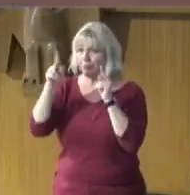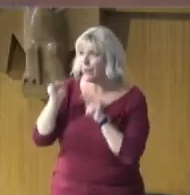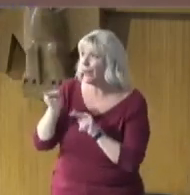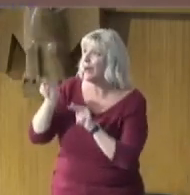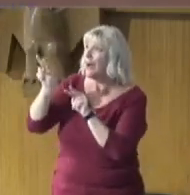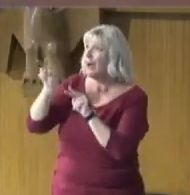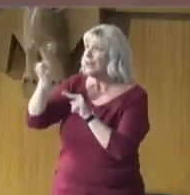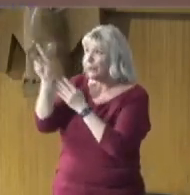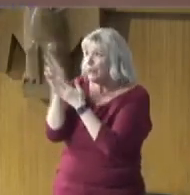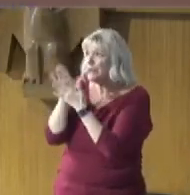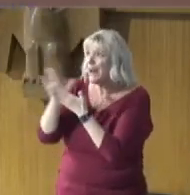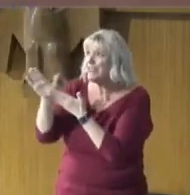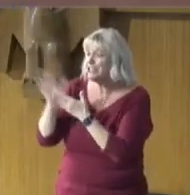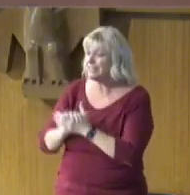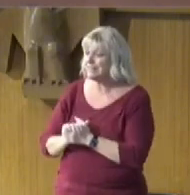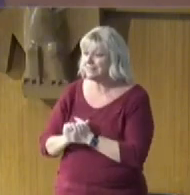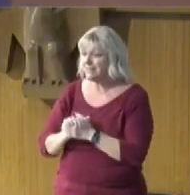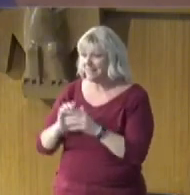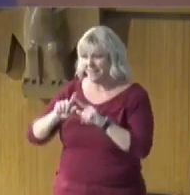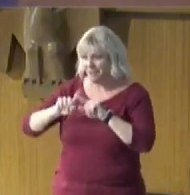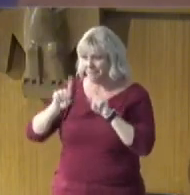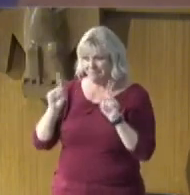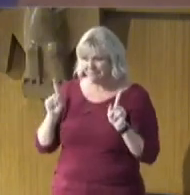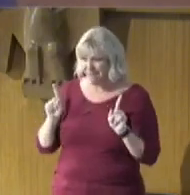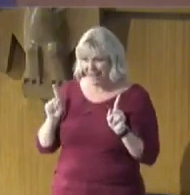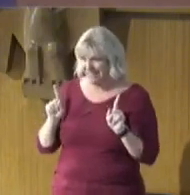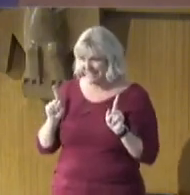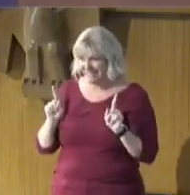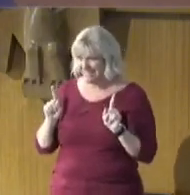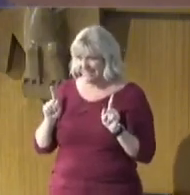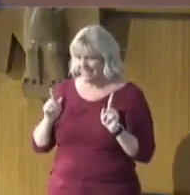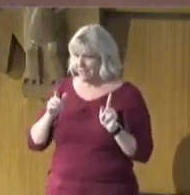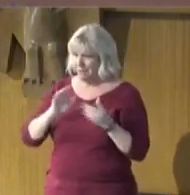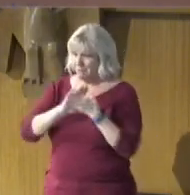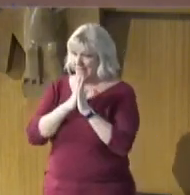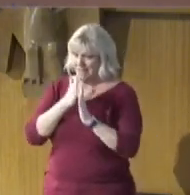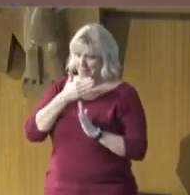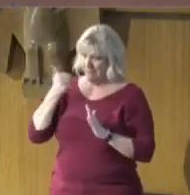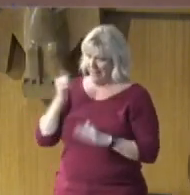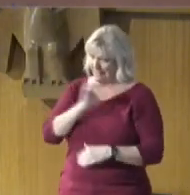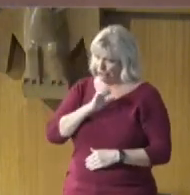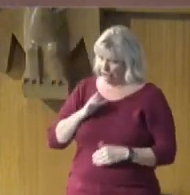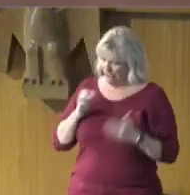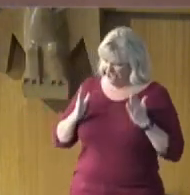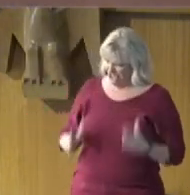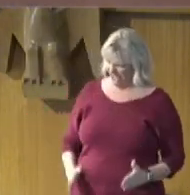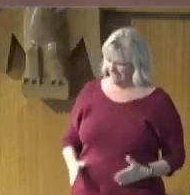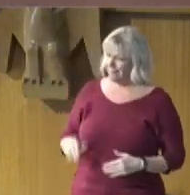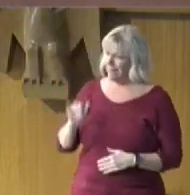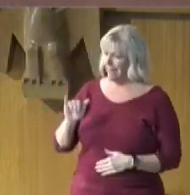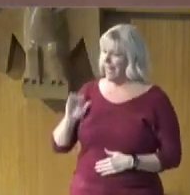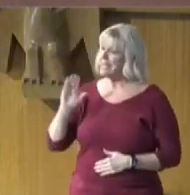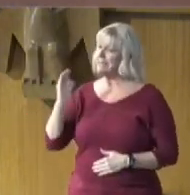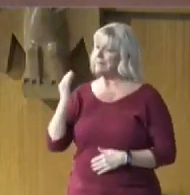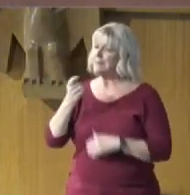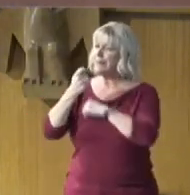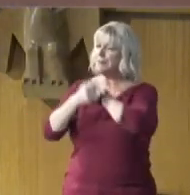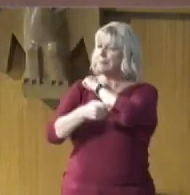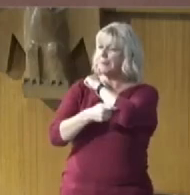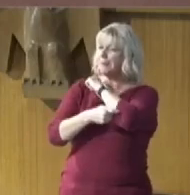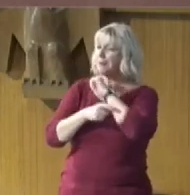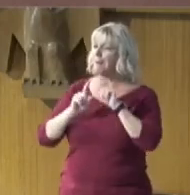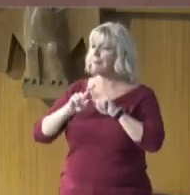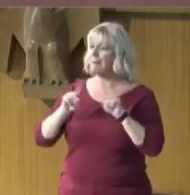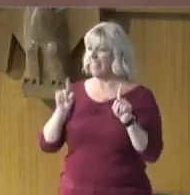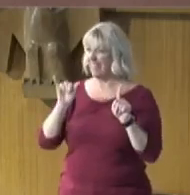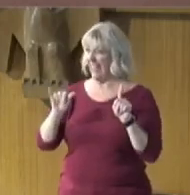of righteousness. But as much as being the person who is the best Christian can feel a little seductive, it's simply never been